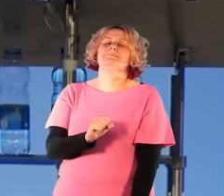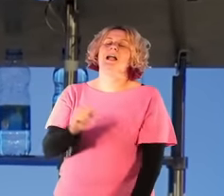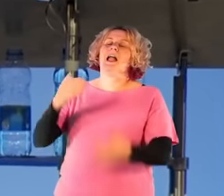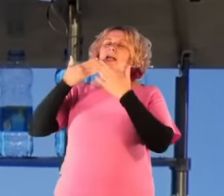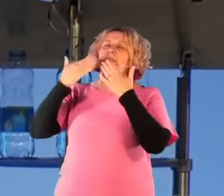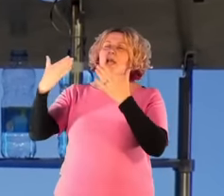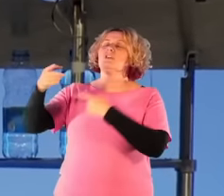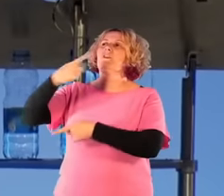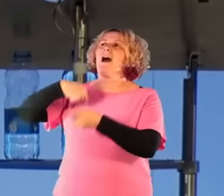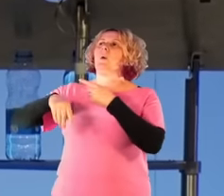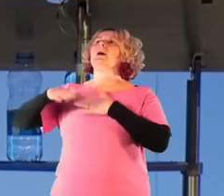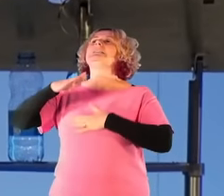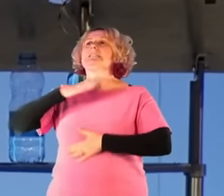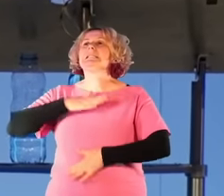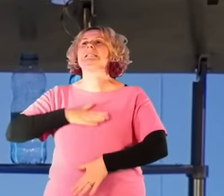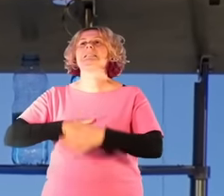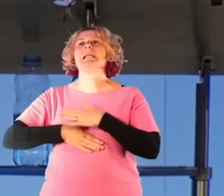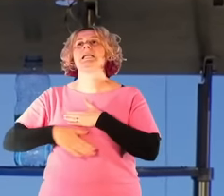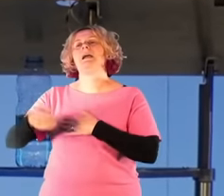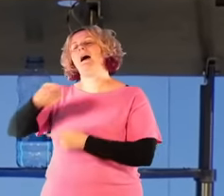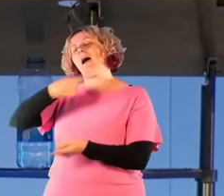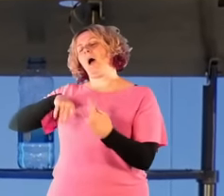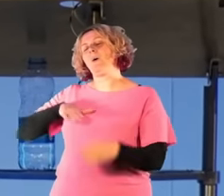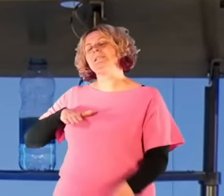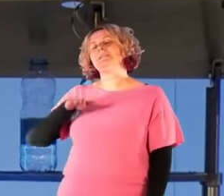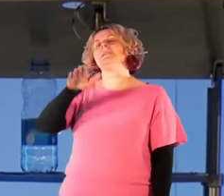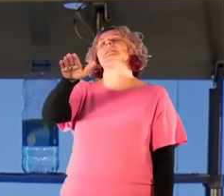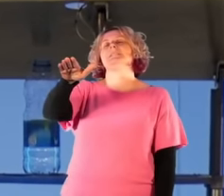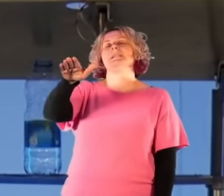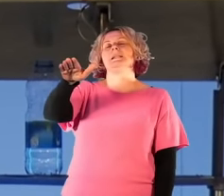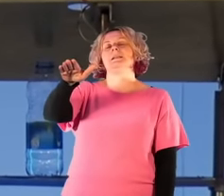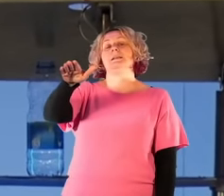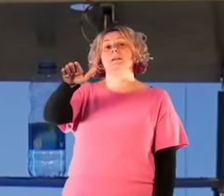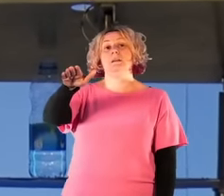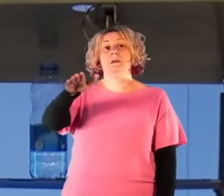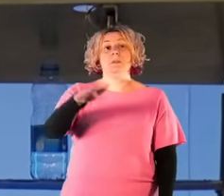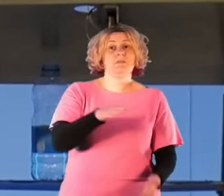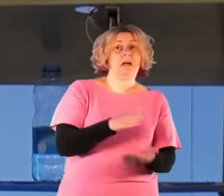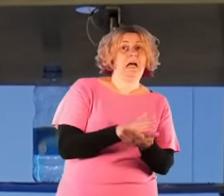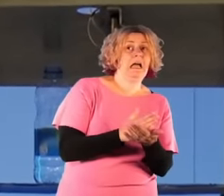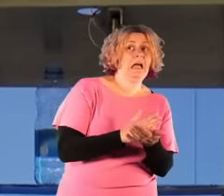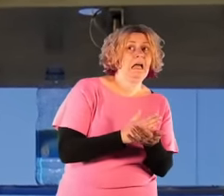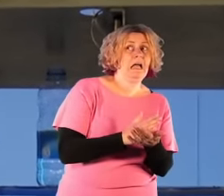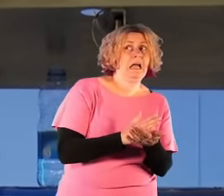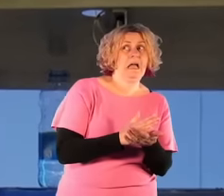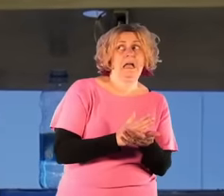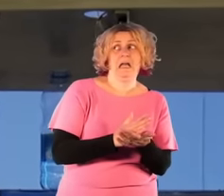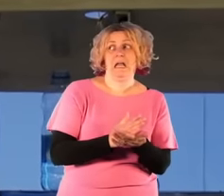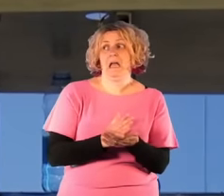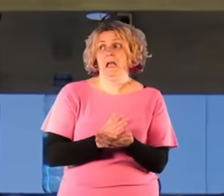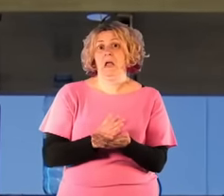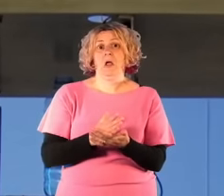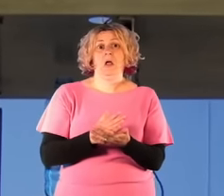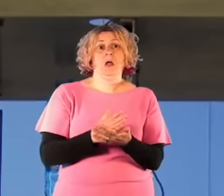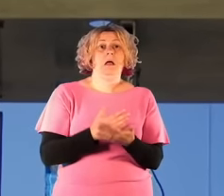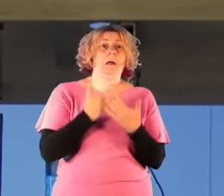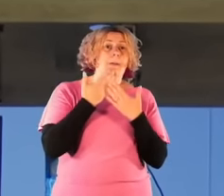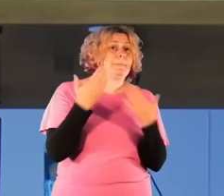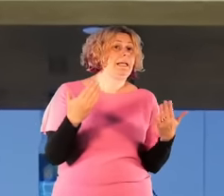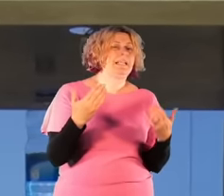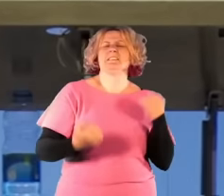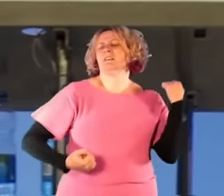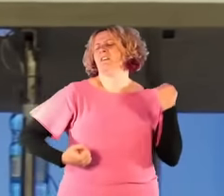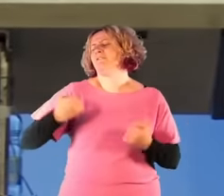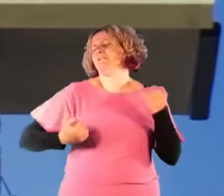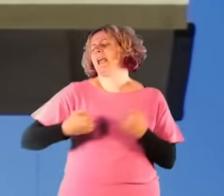dignity. We thank you for our destiny. But Lord, if we're not sure, oh, tonight, may we flee to the cross